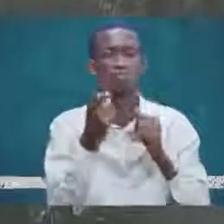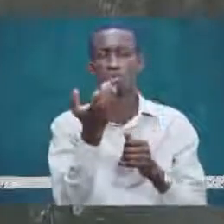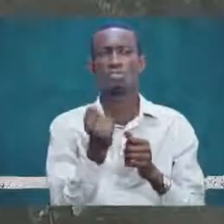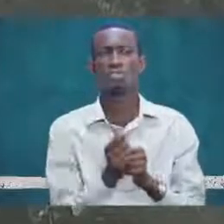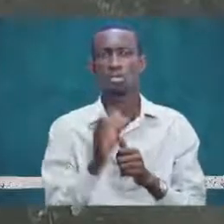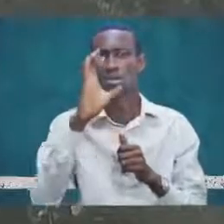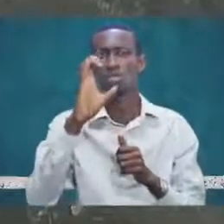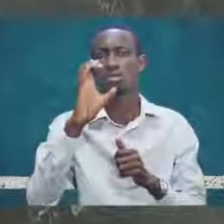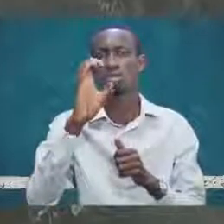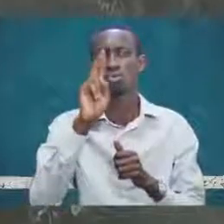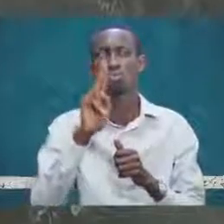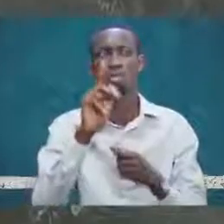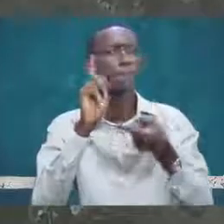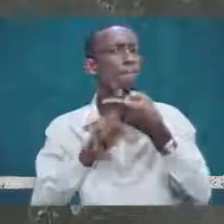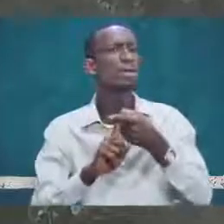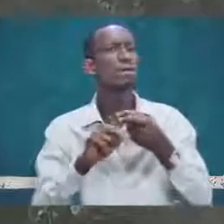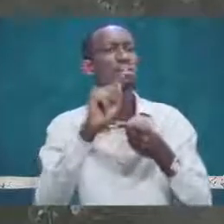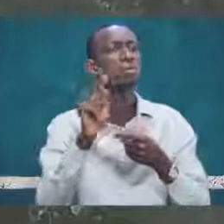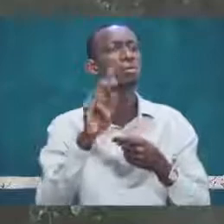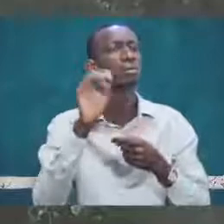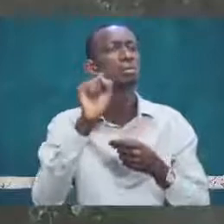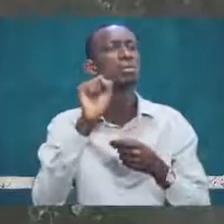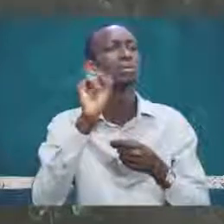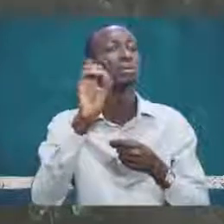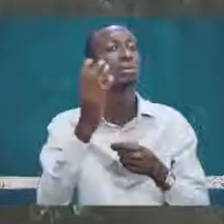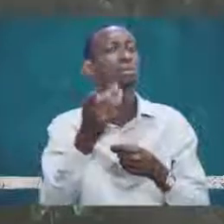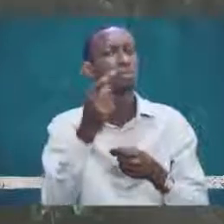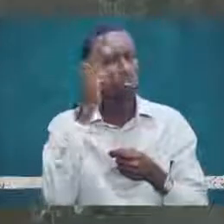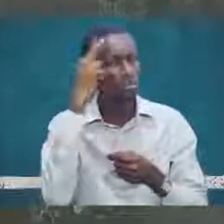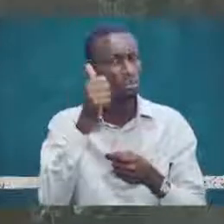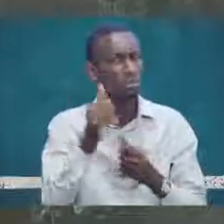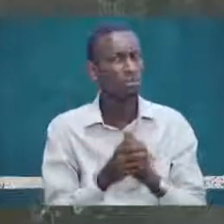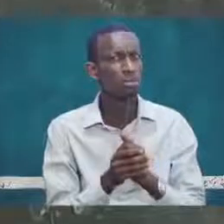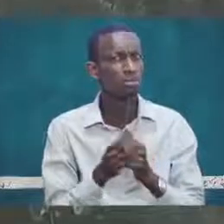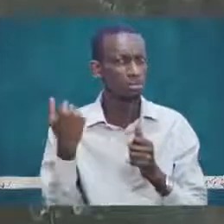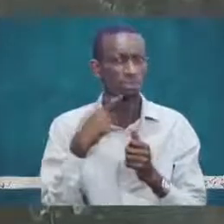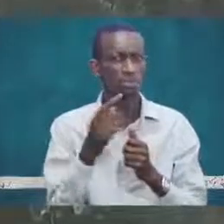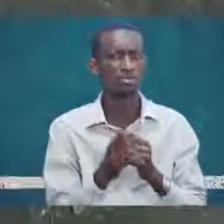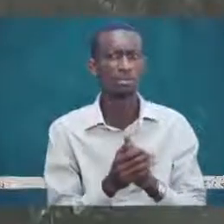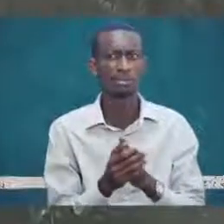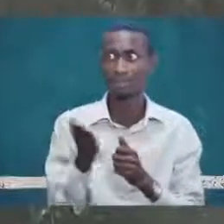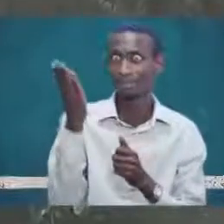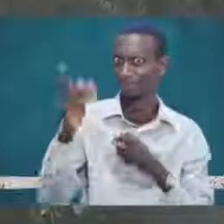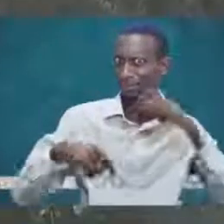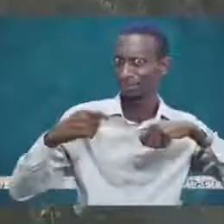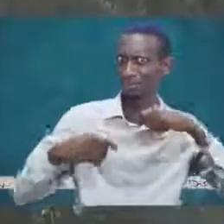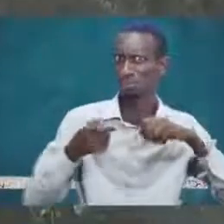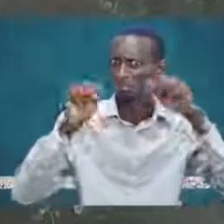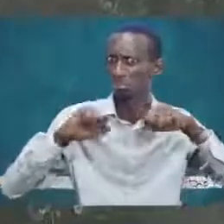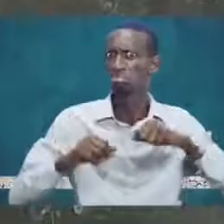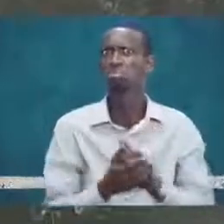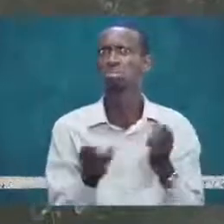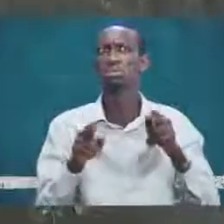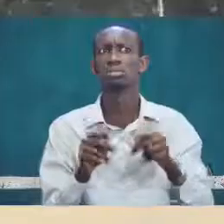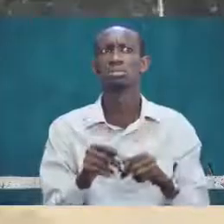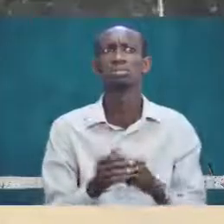copper and then you add zinc sulfate. If you remember very well, I said this reaction cannot take place. This one